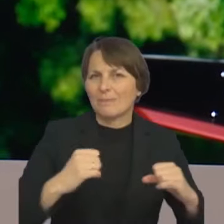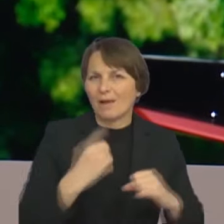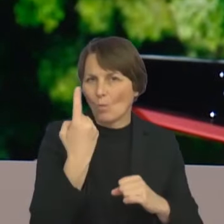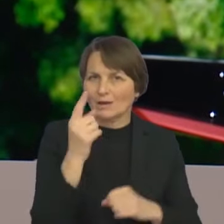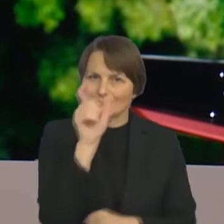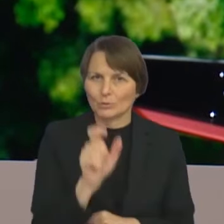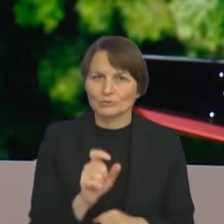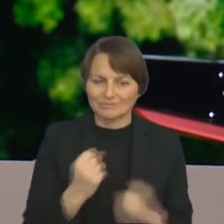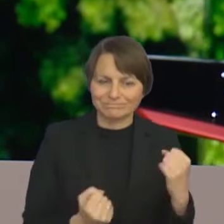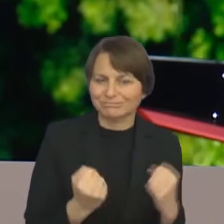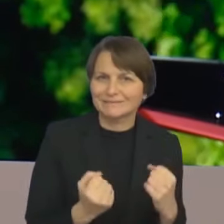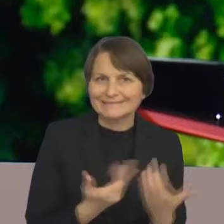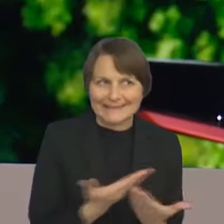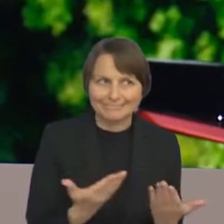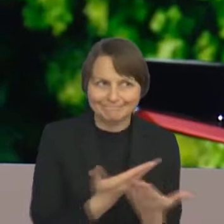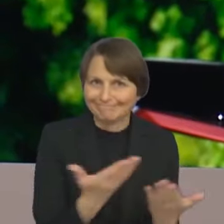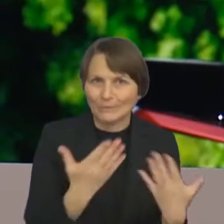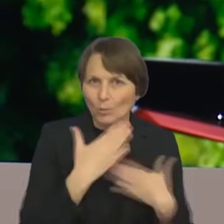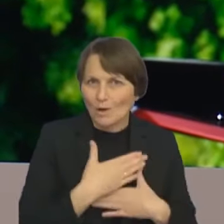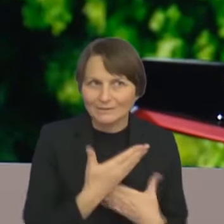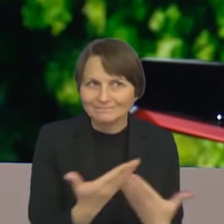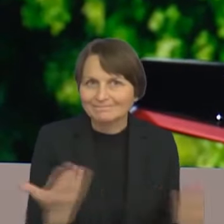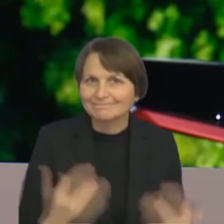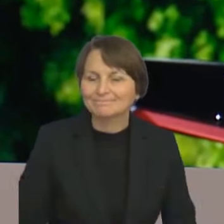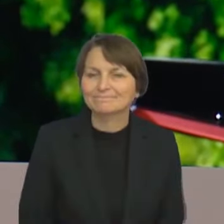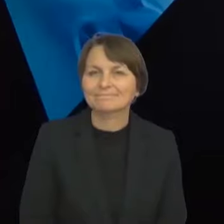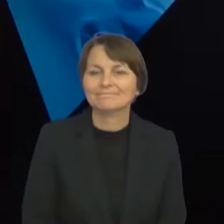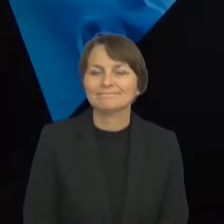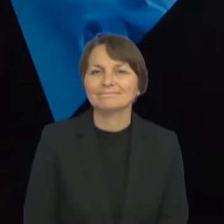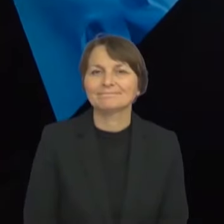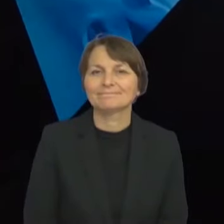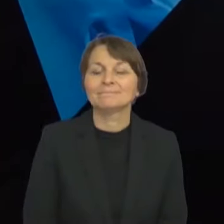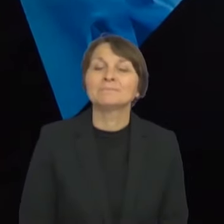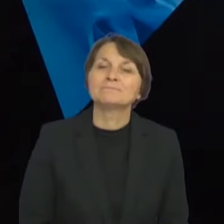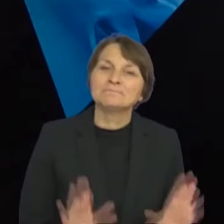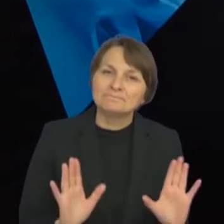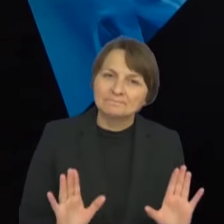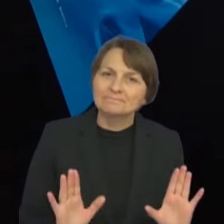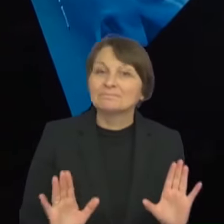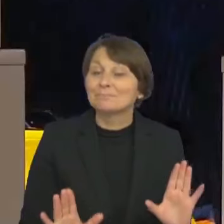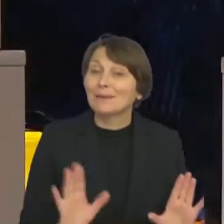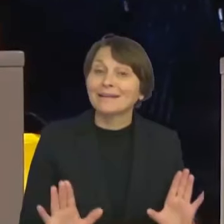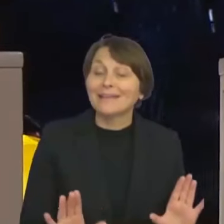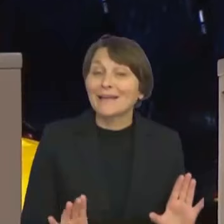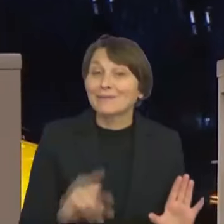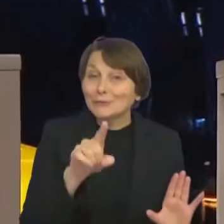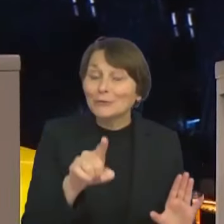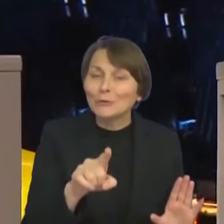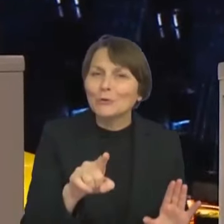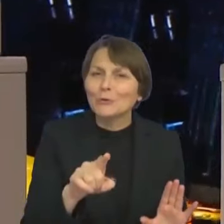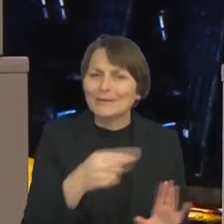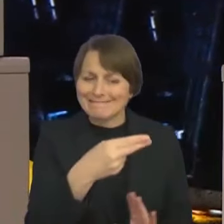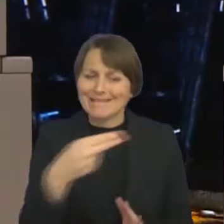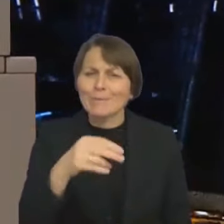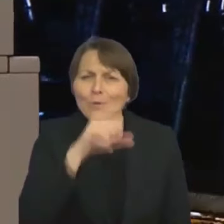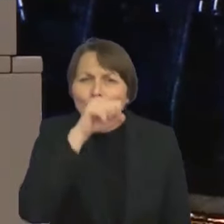anymore. But at the same time, if you love the name Scenic, there's no reason why we have to